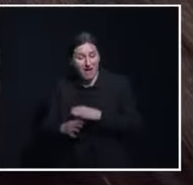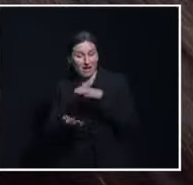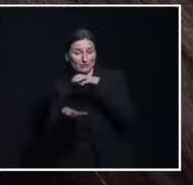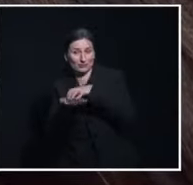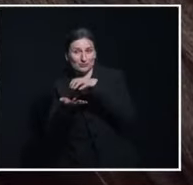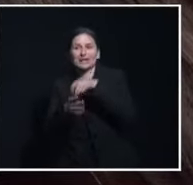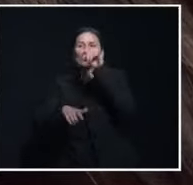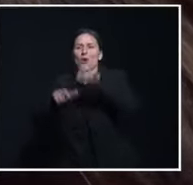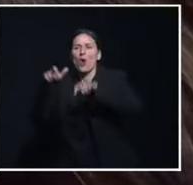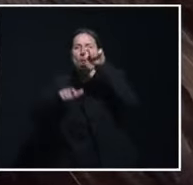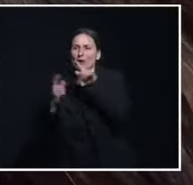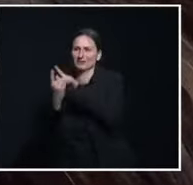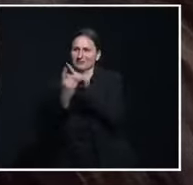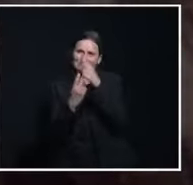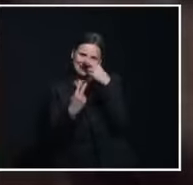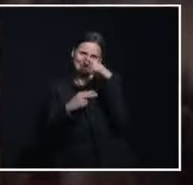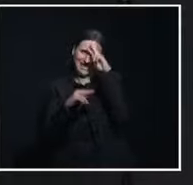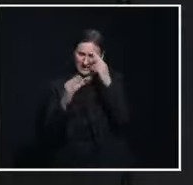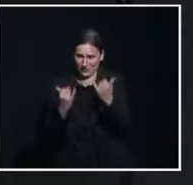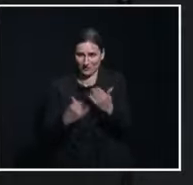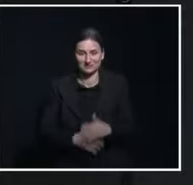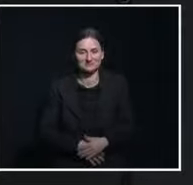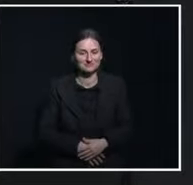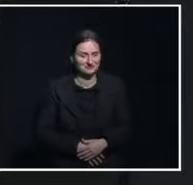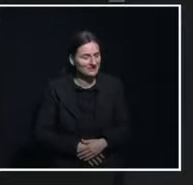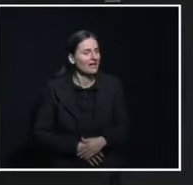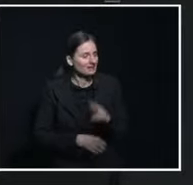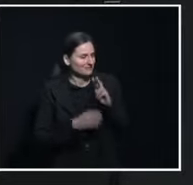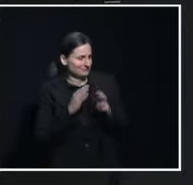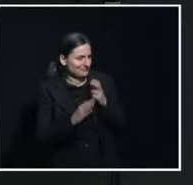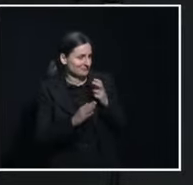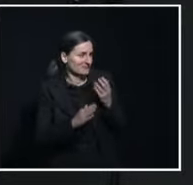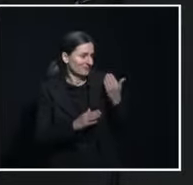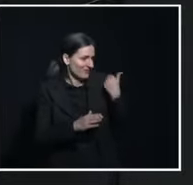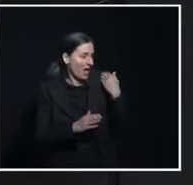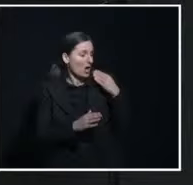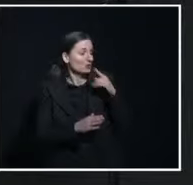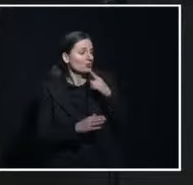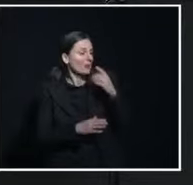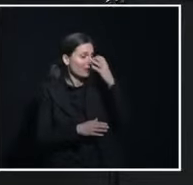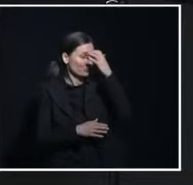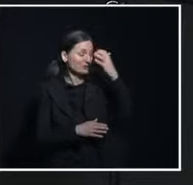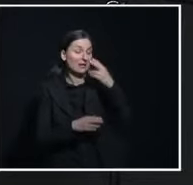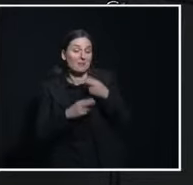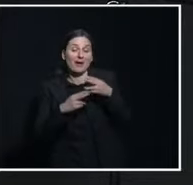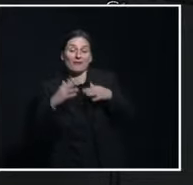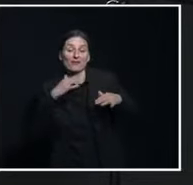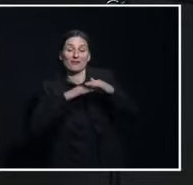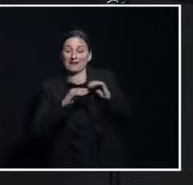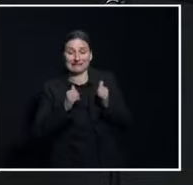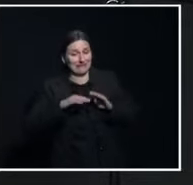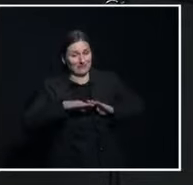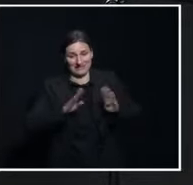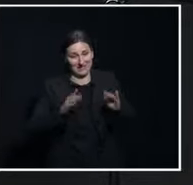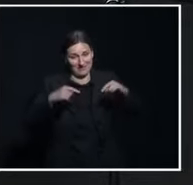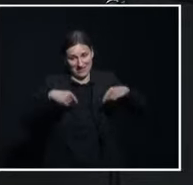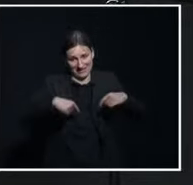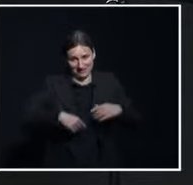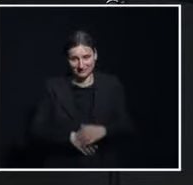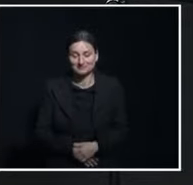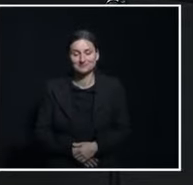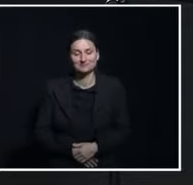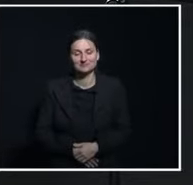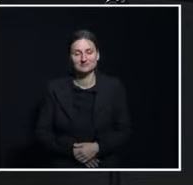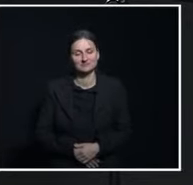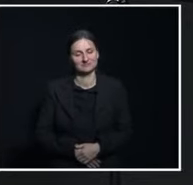I love the people that I've met here. Also er war schon mal hier in München, aber Verwandte sind nicht mehr übrig geblieben. What does